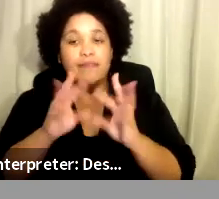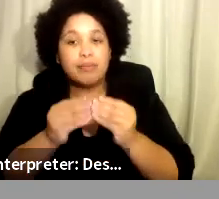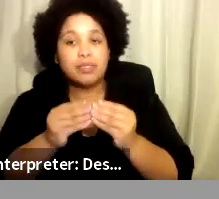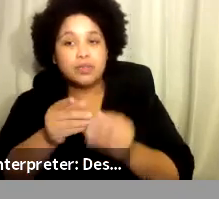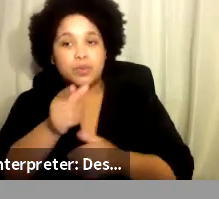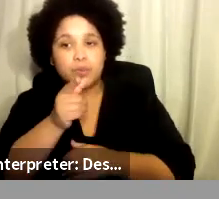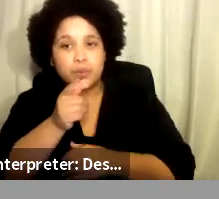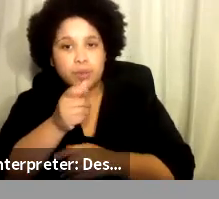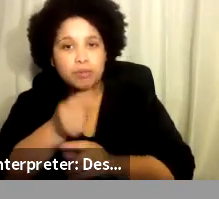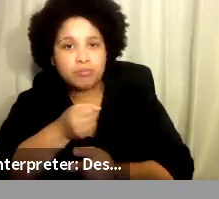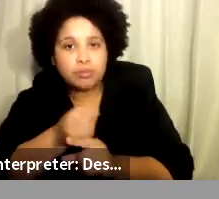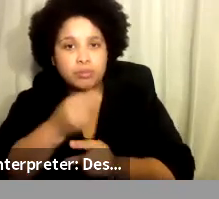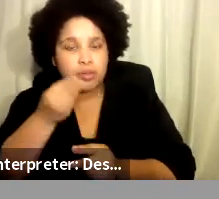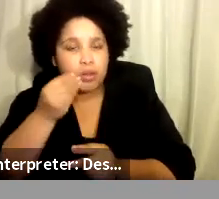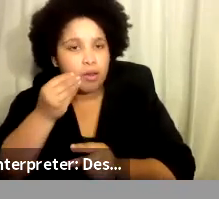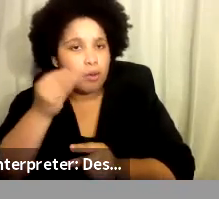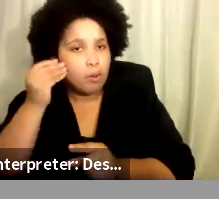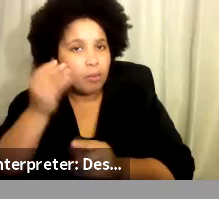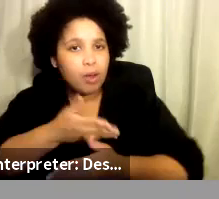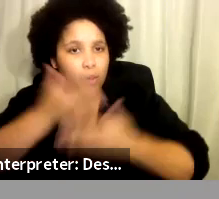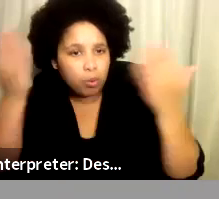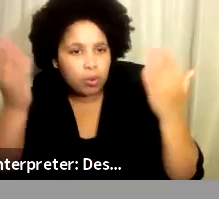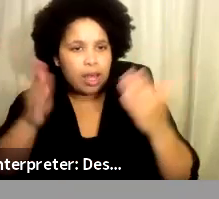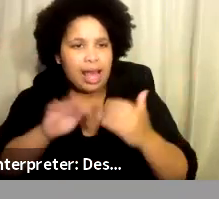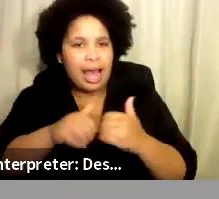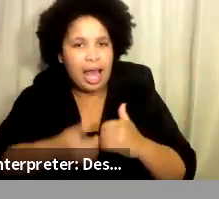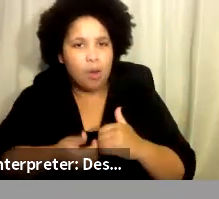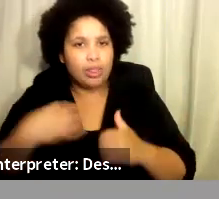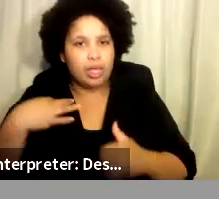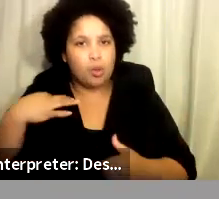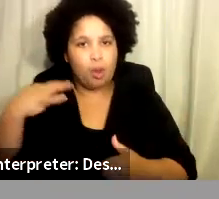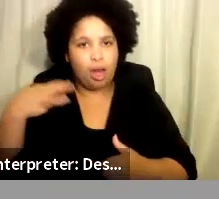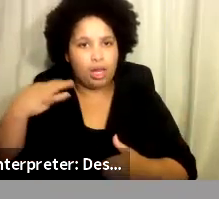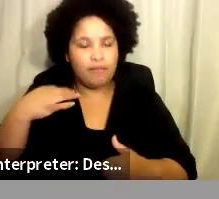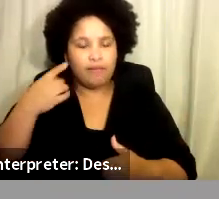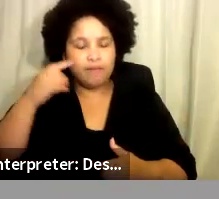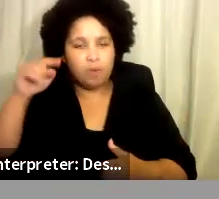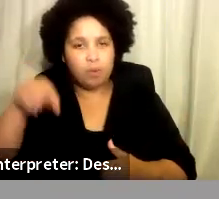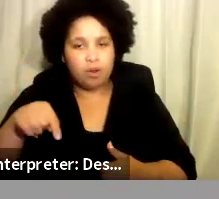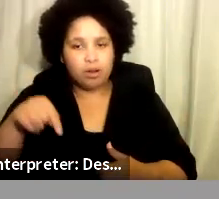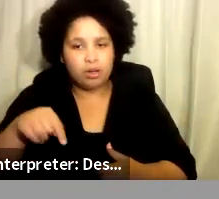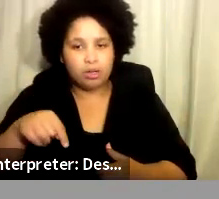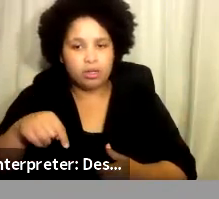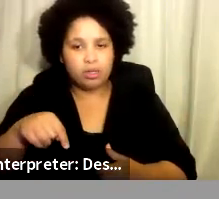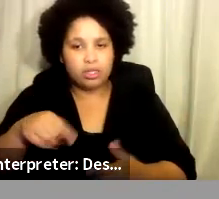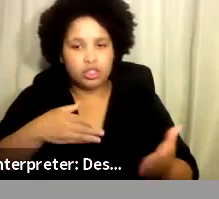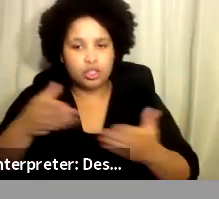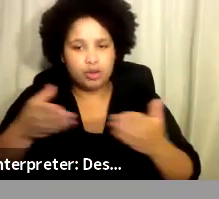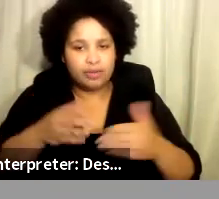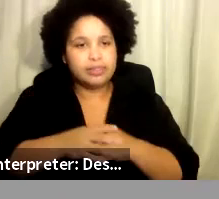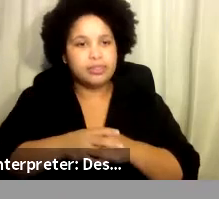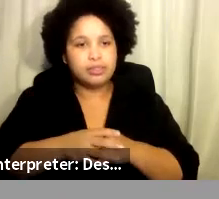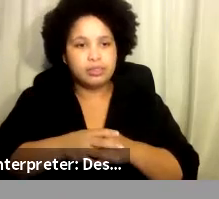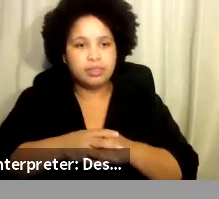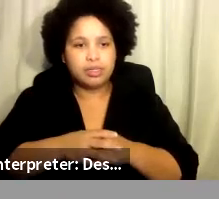enduring homelessness, how would they be able to qualify for that service or that status, I